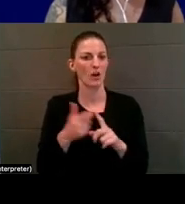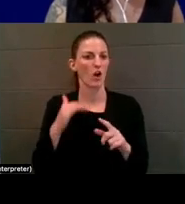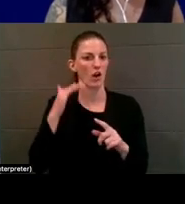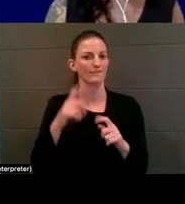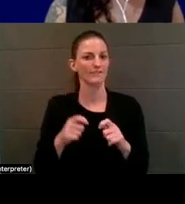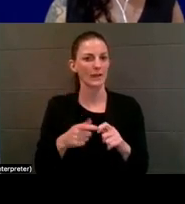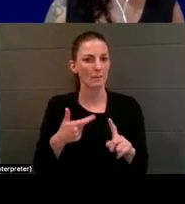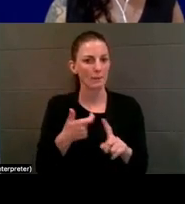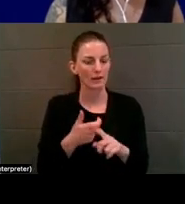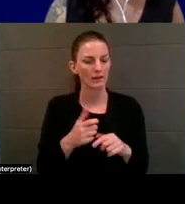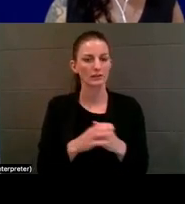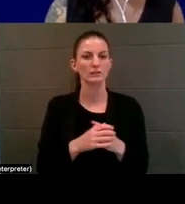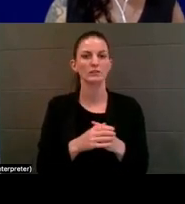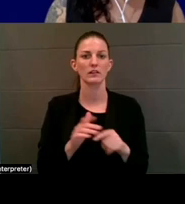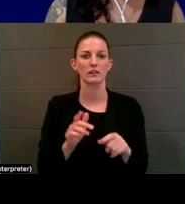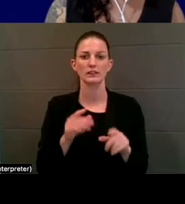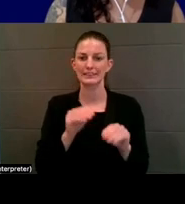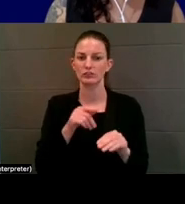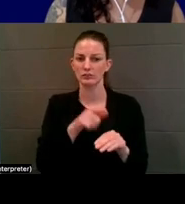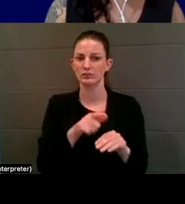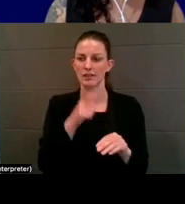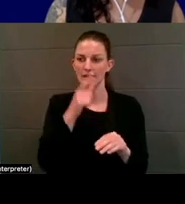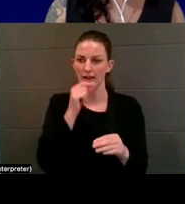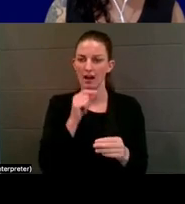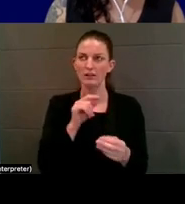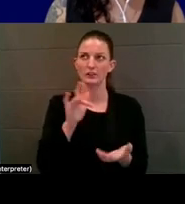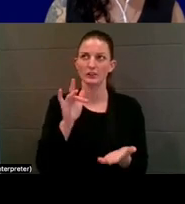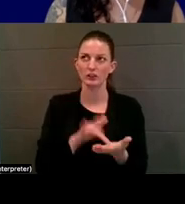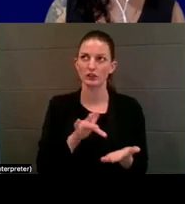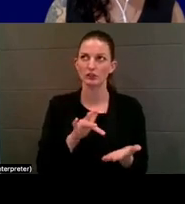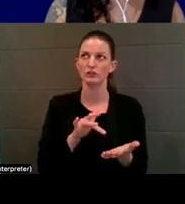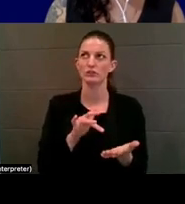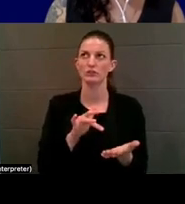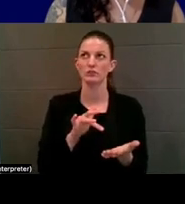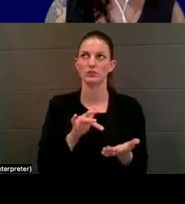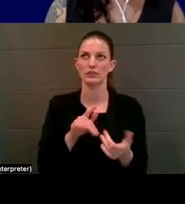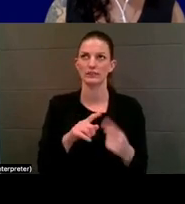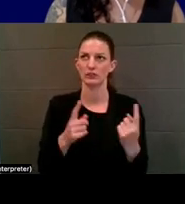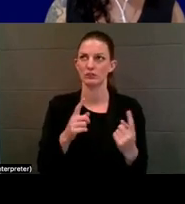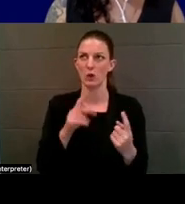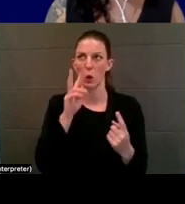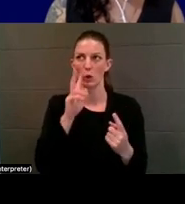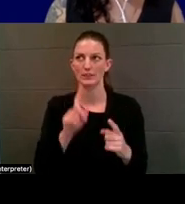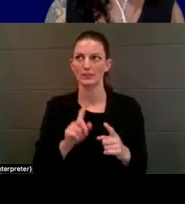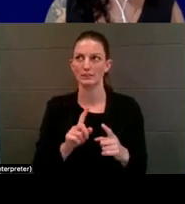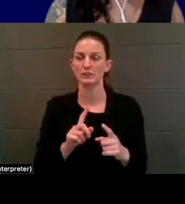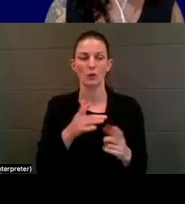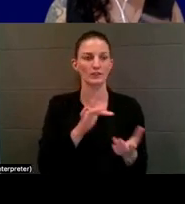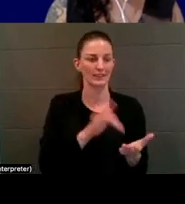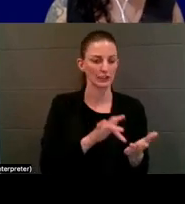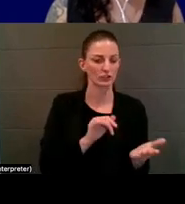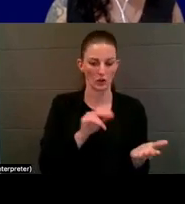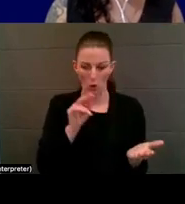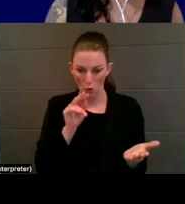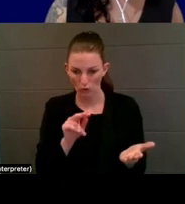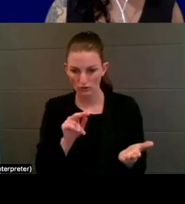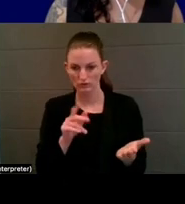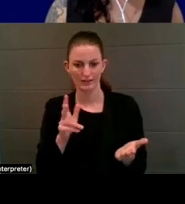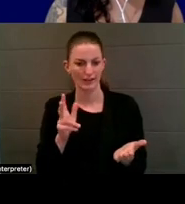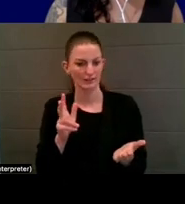to tolerate, touch, look, and then taste and eat food. And we have a plan for